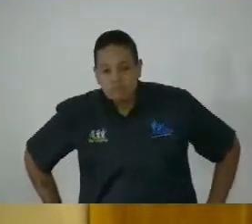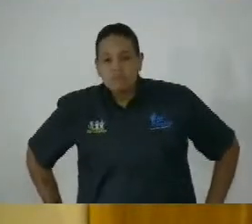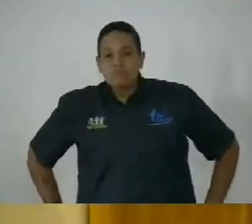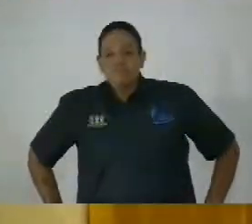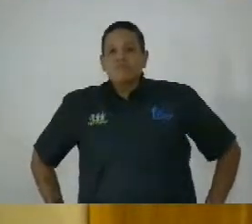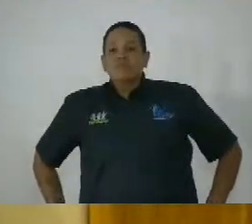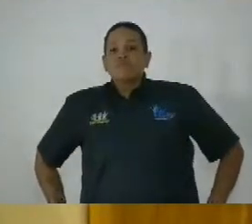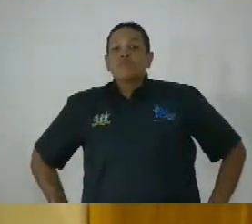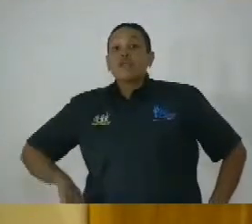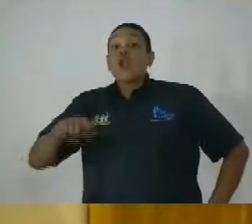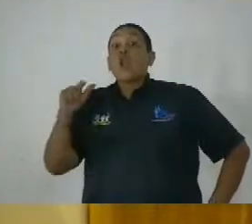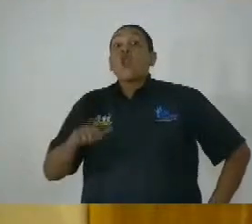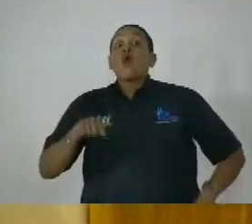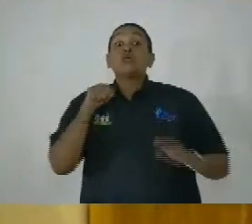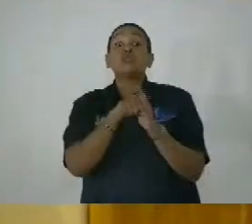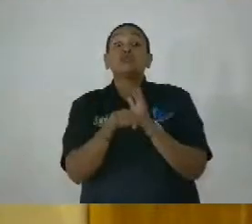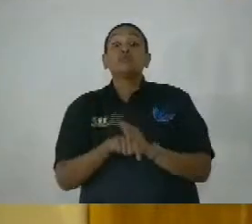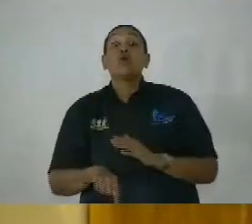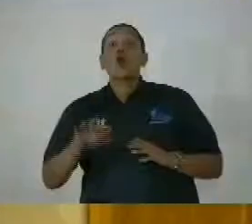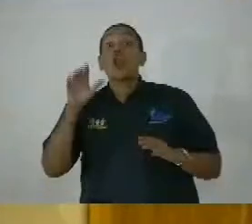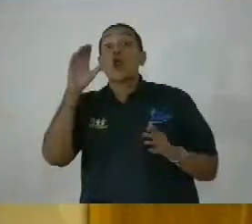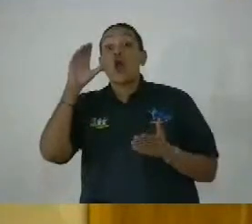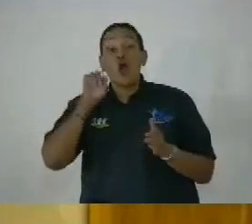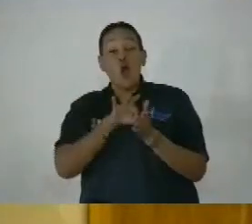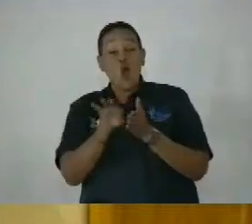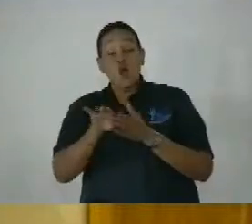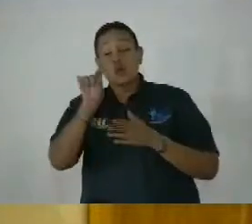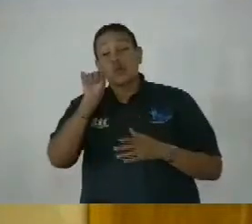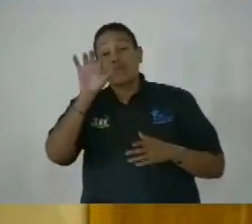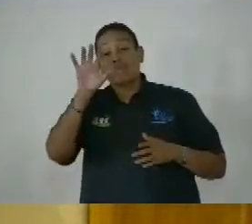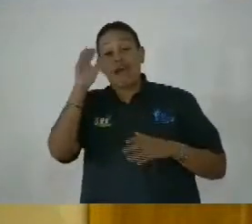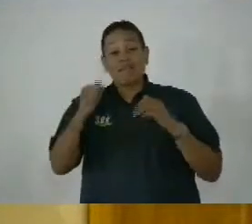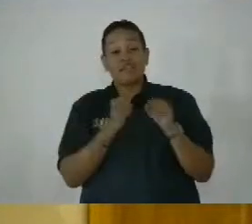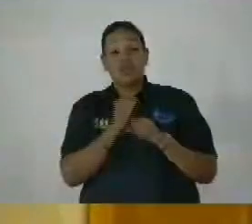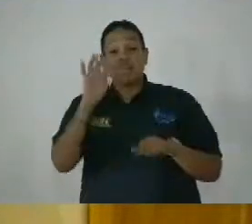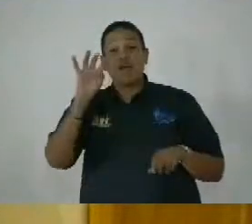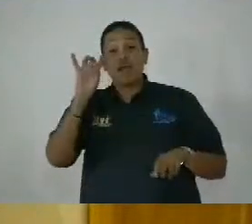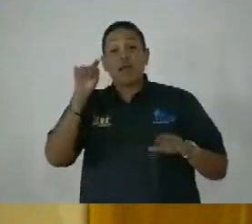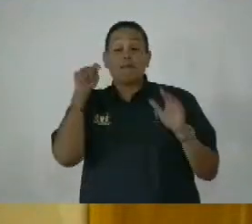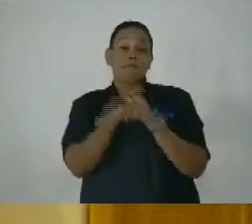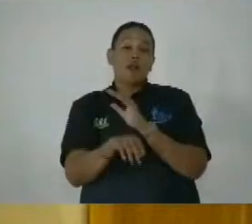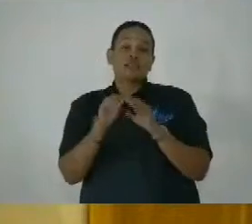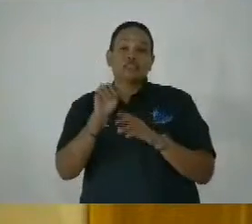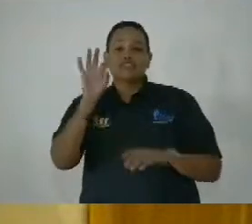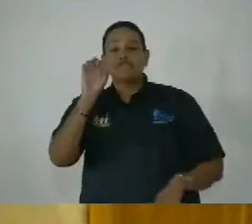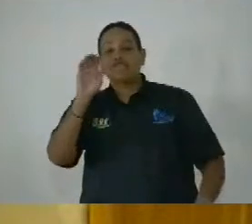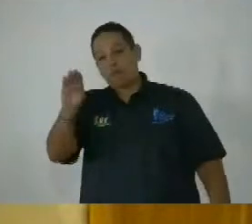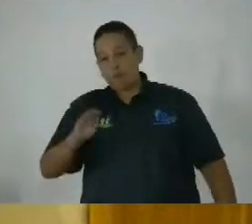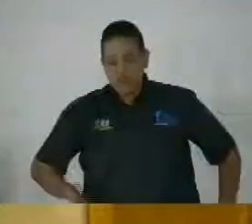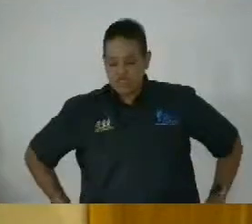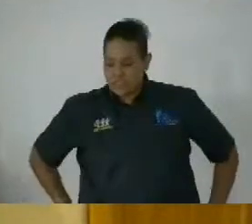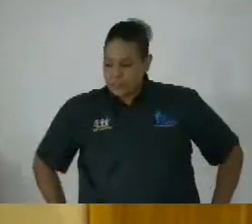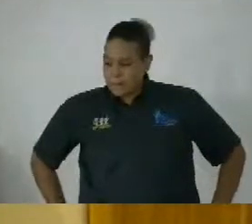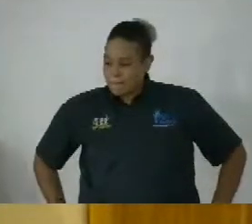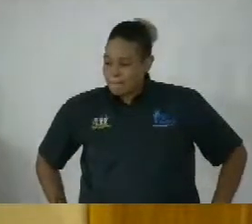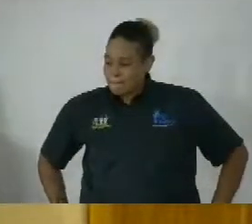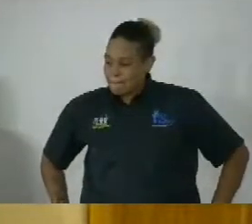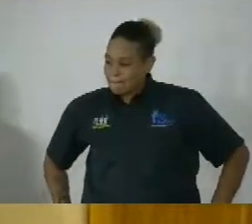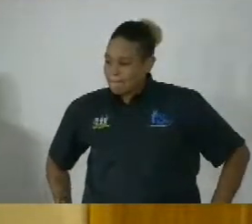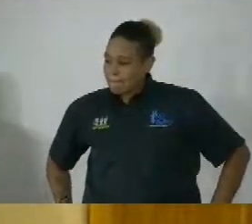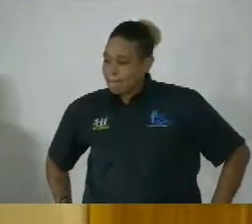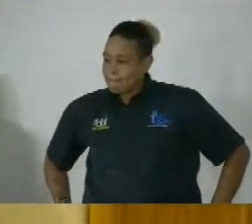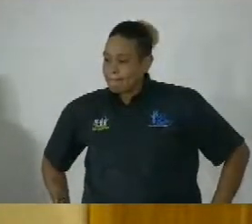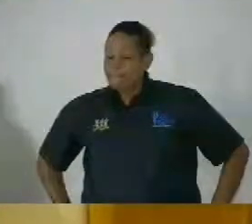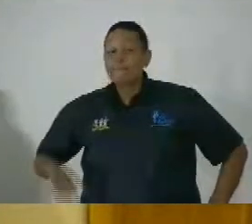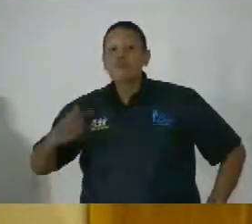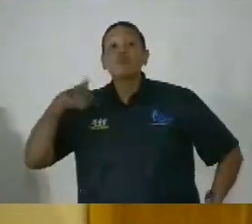Wow. We have the lowest murder count in 25 years. Wow. 48 murders in February. And we are about